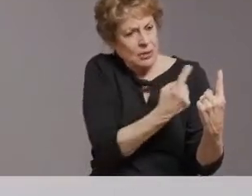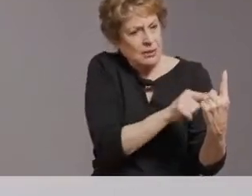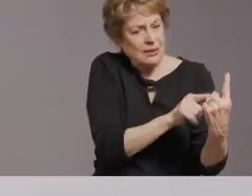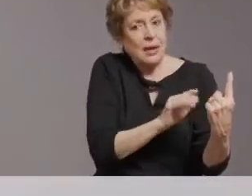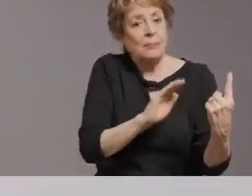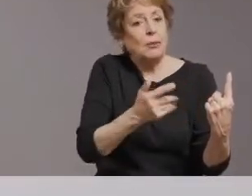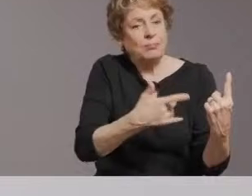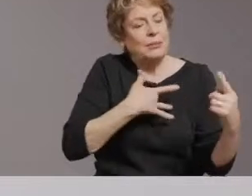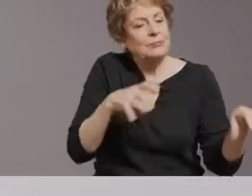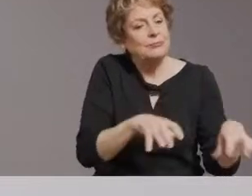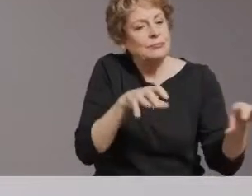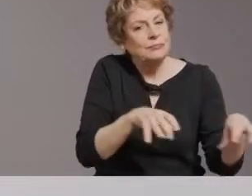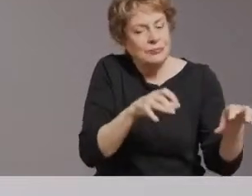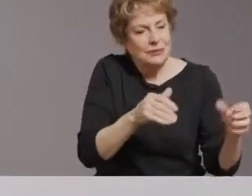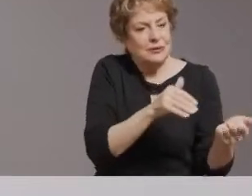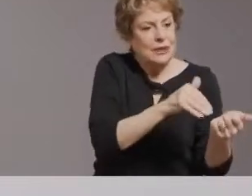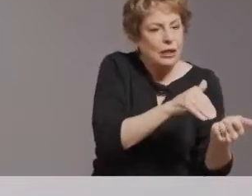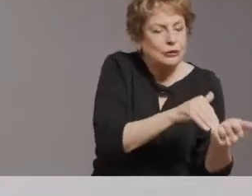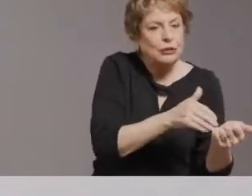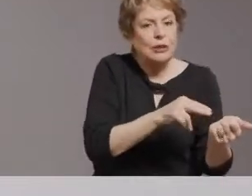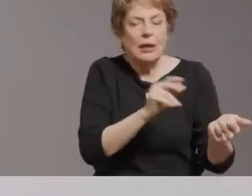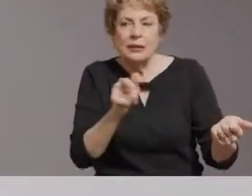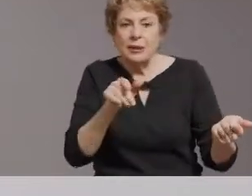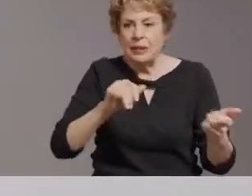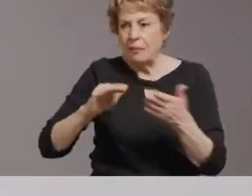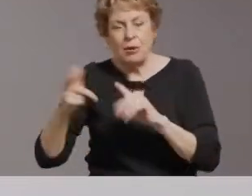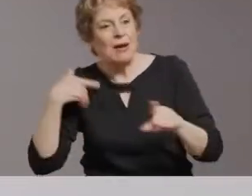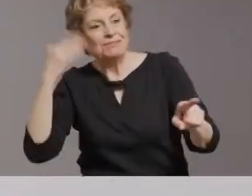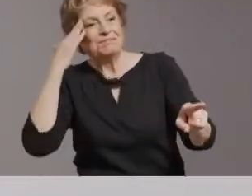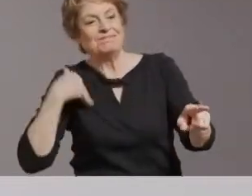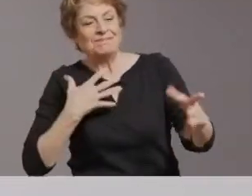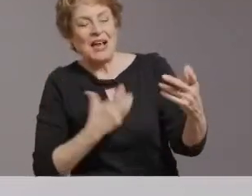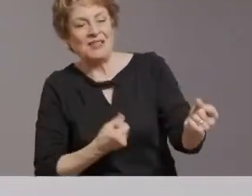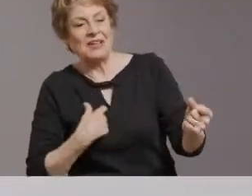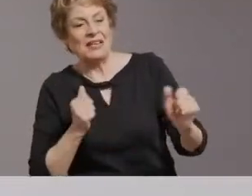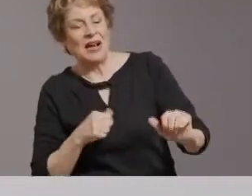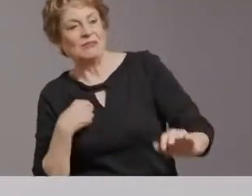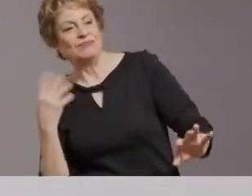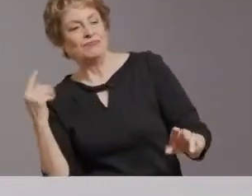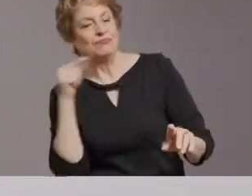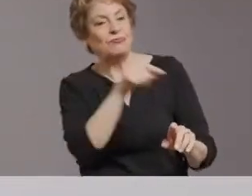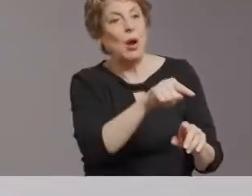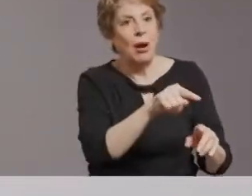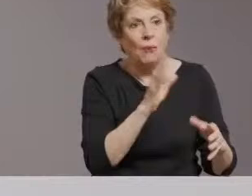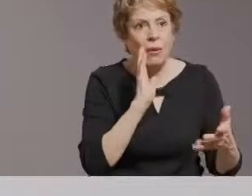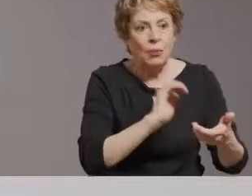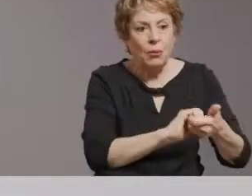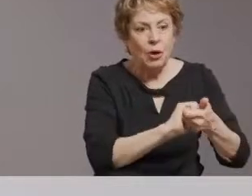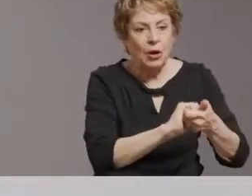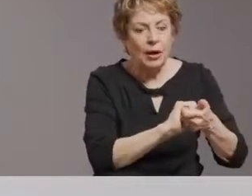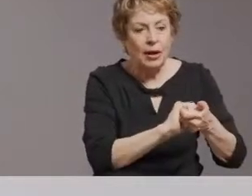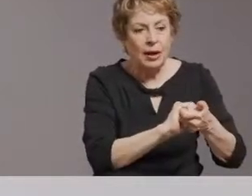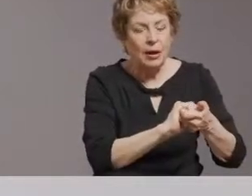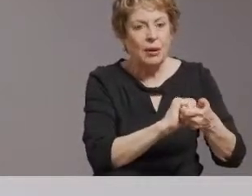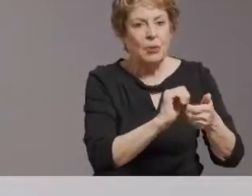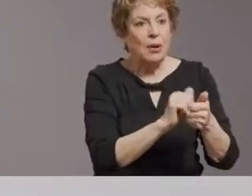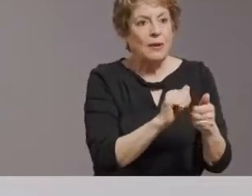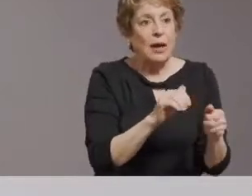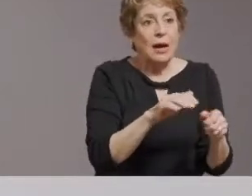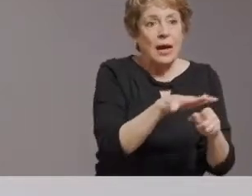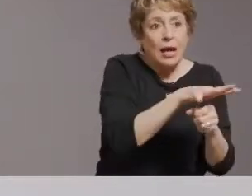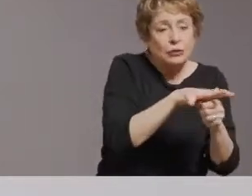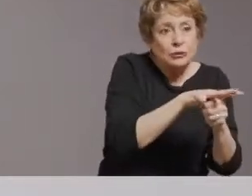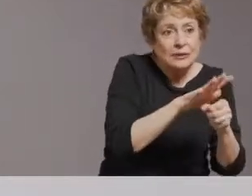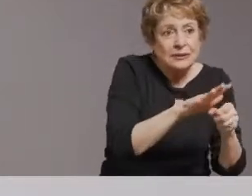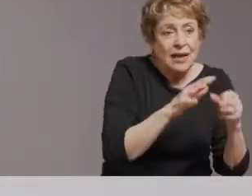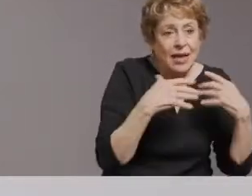healthcare providers that are trusted in that community. So we'll be partnering with our county health departments and those types of providers to get